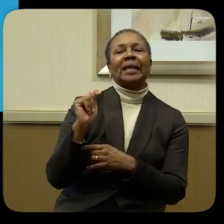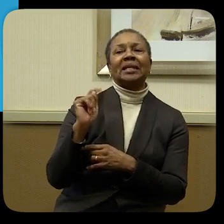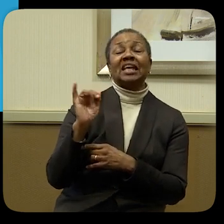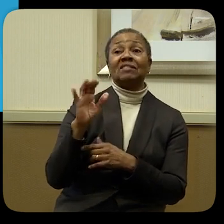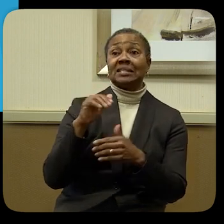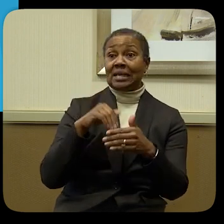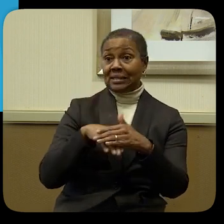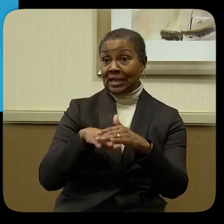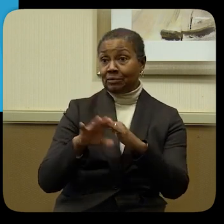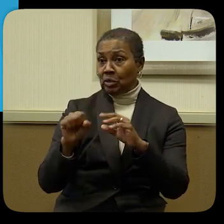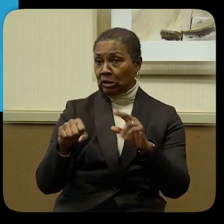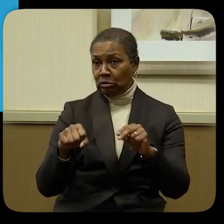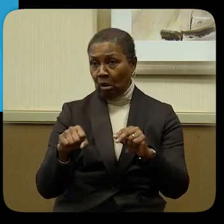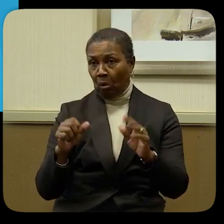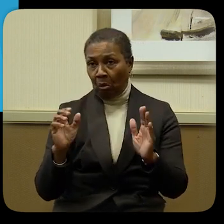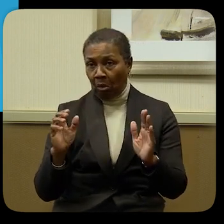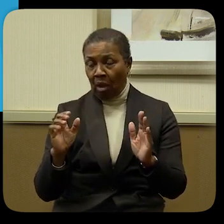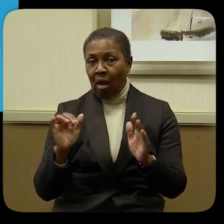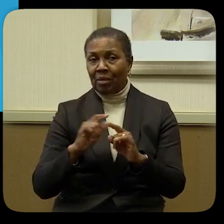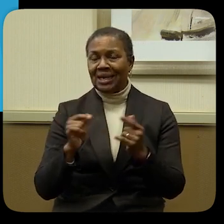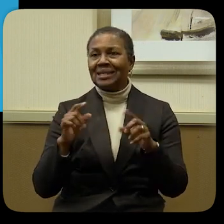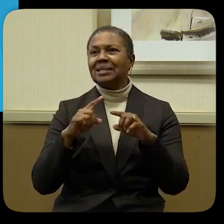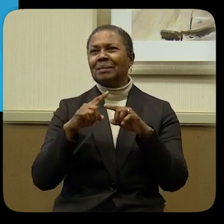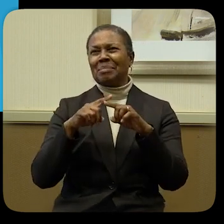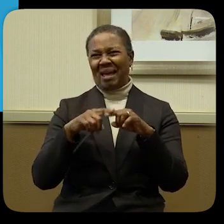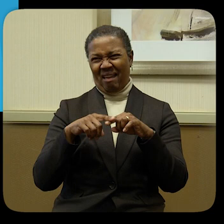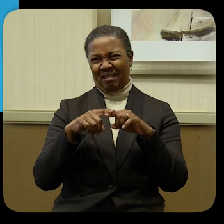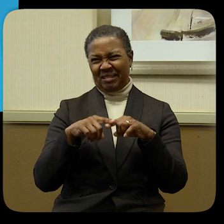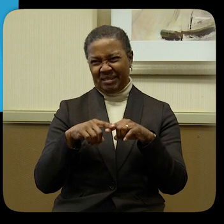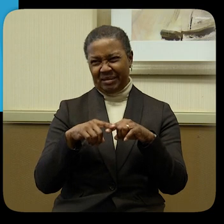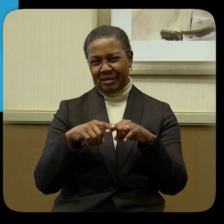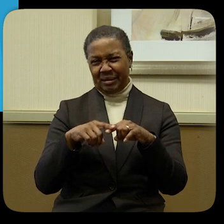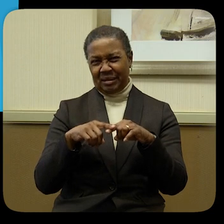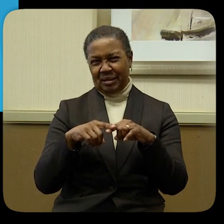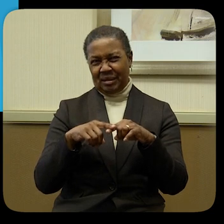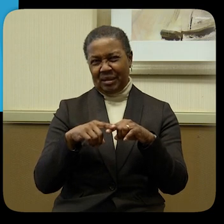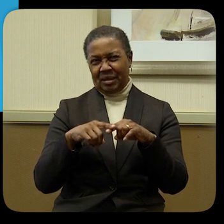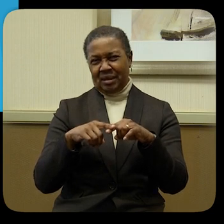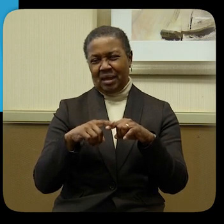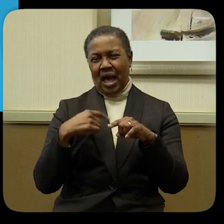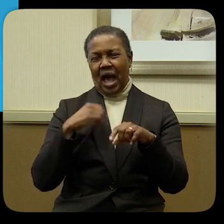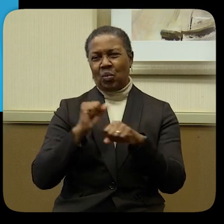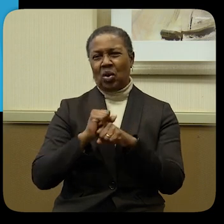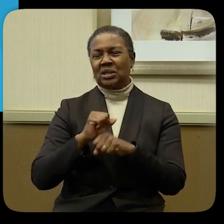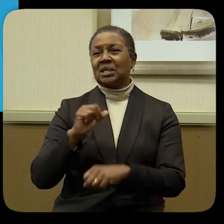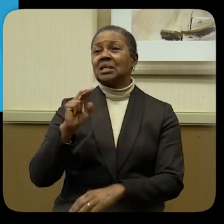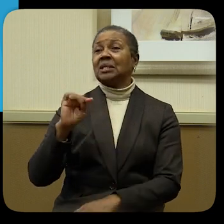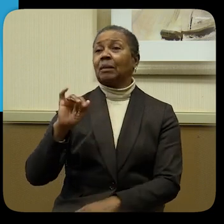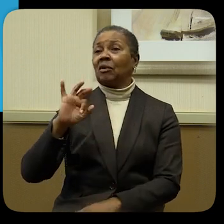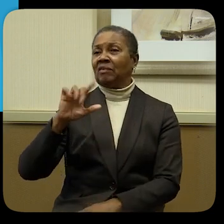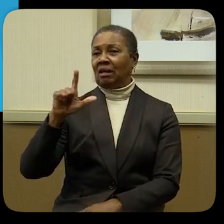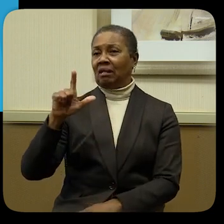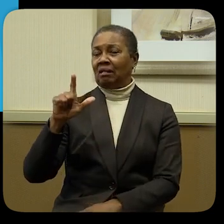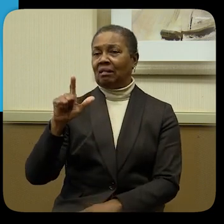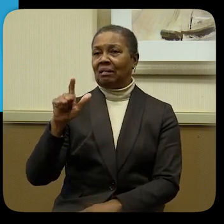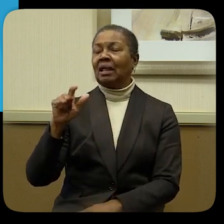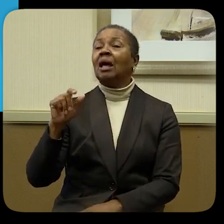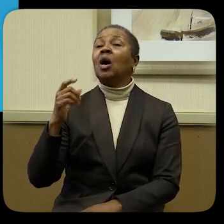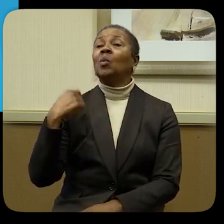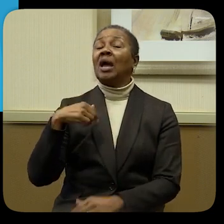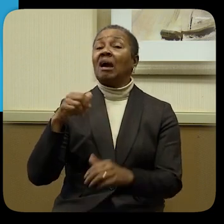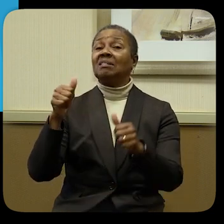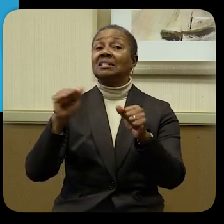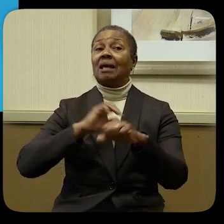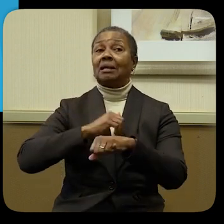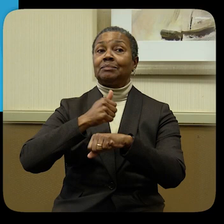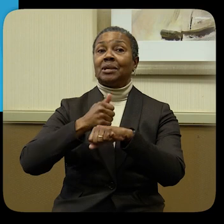it's accessible, but it kind of depends. So, you know, where I used to work in Naperville, we got these signs